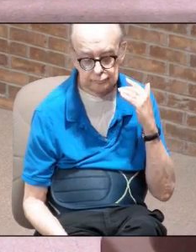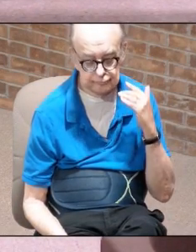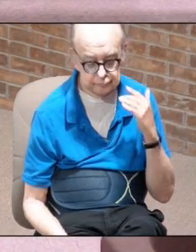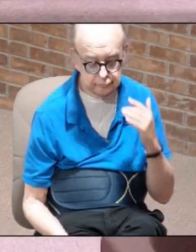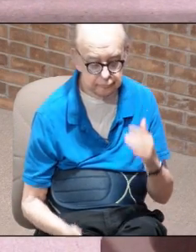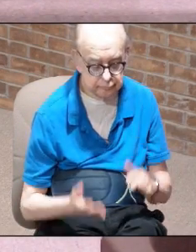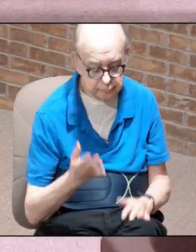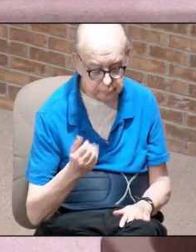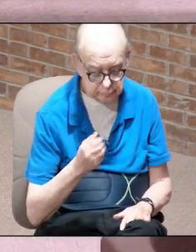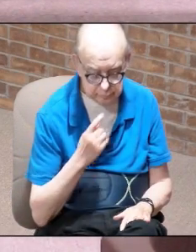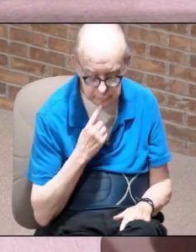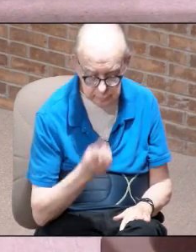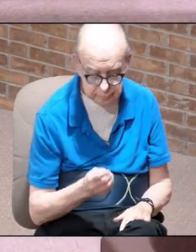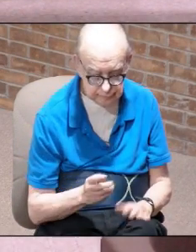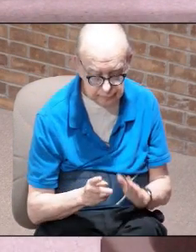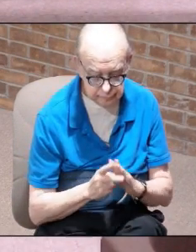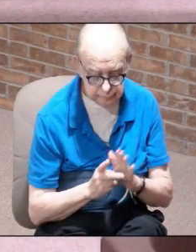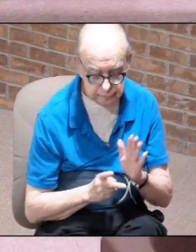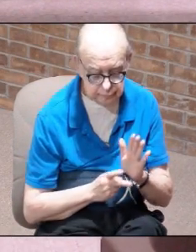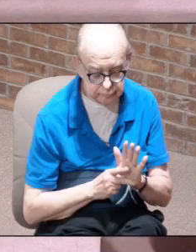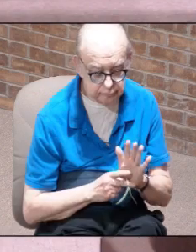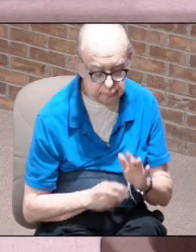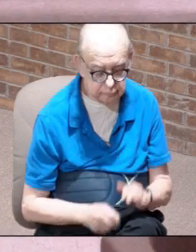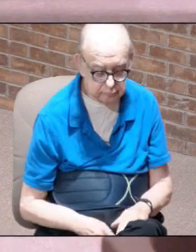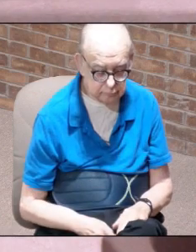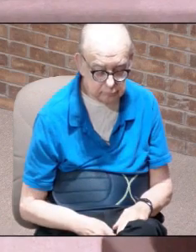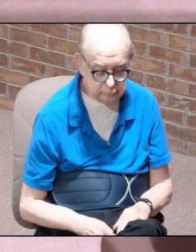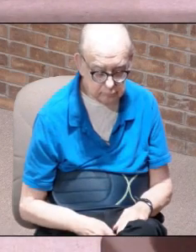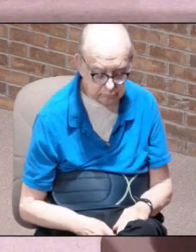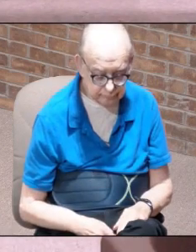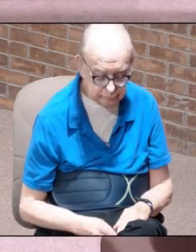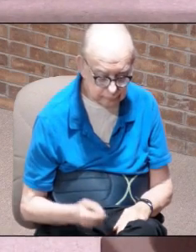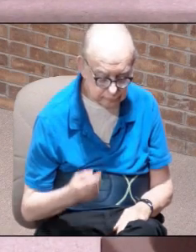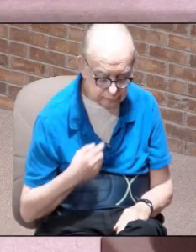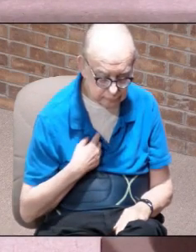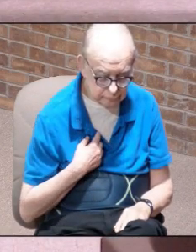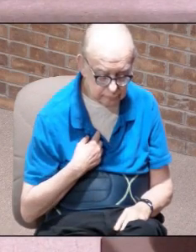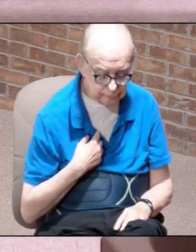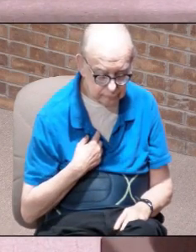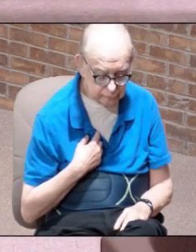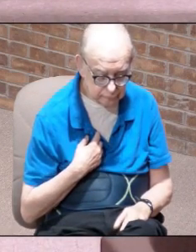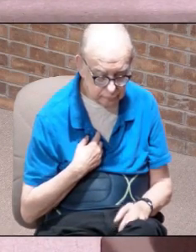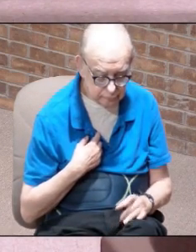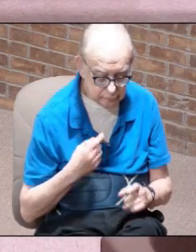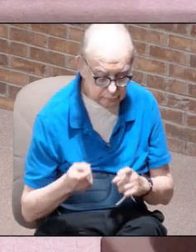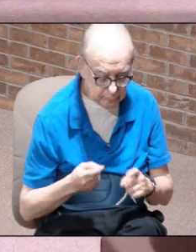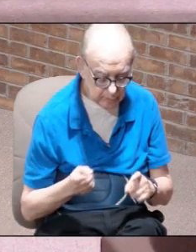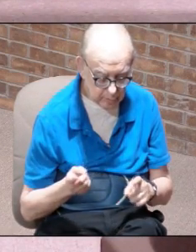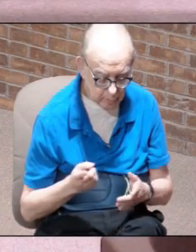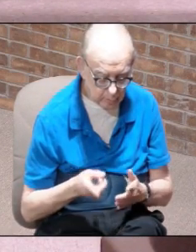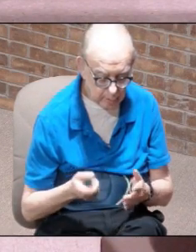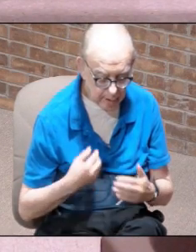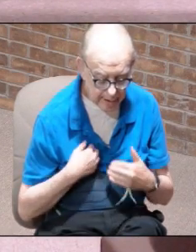This is why God says the principle is this. I control what I have right now.